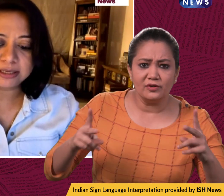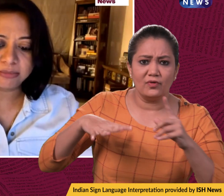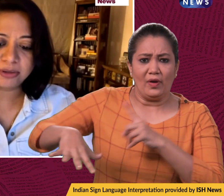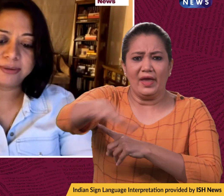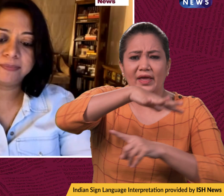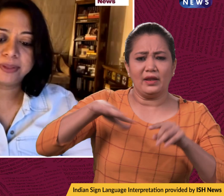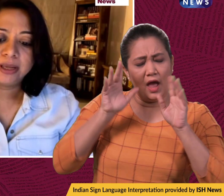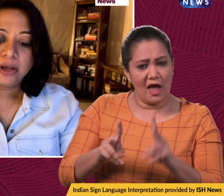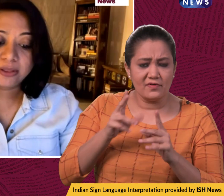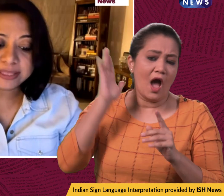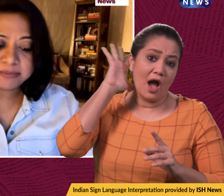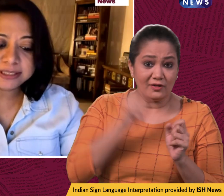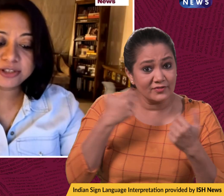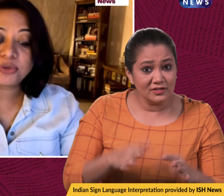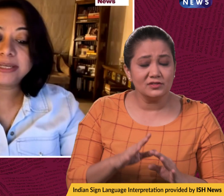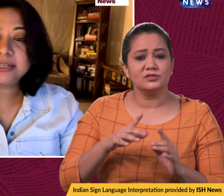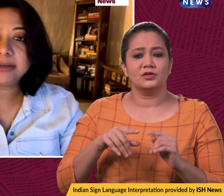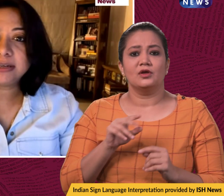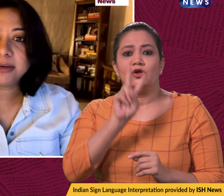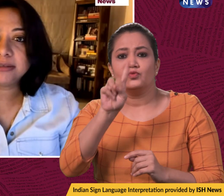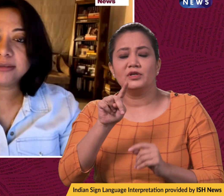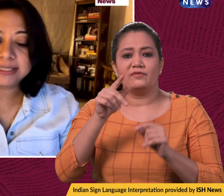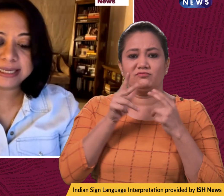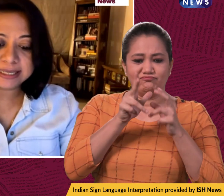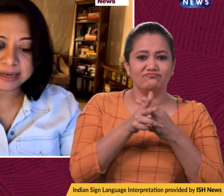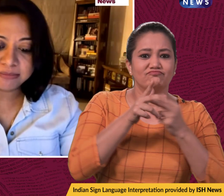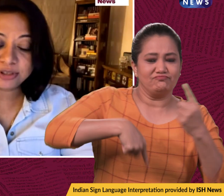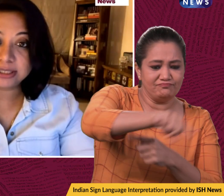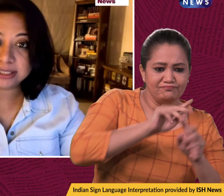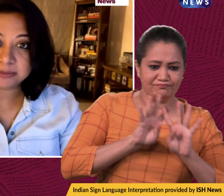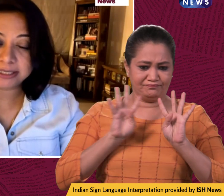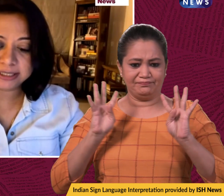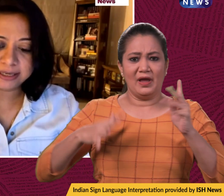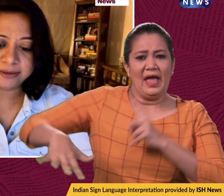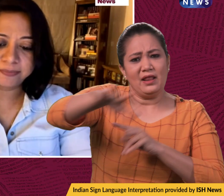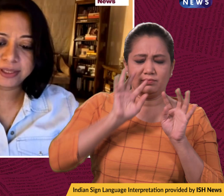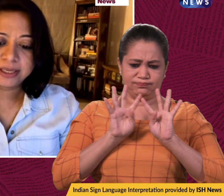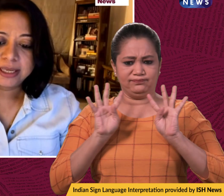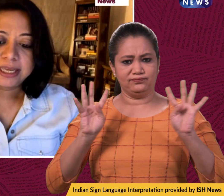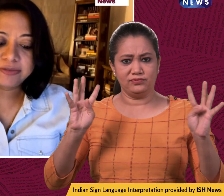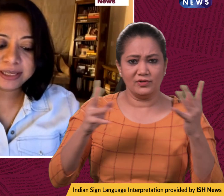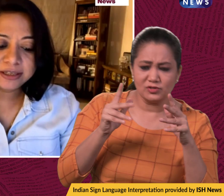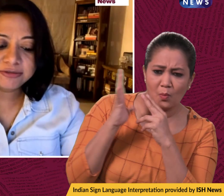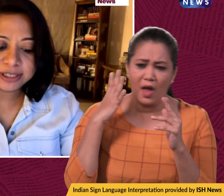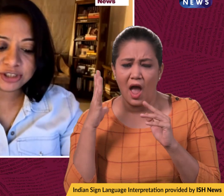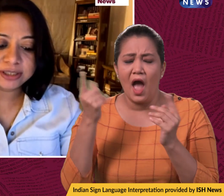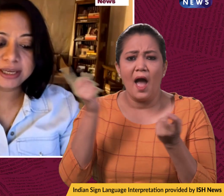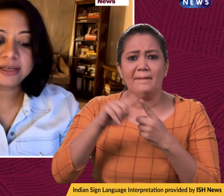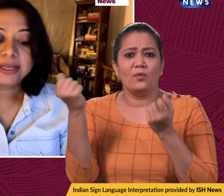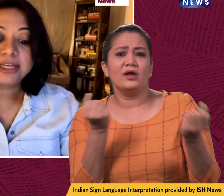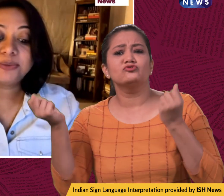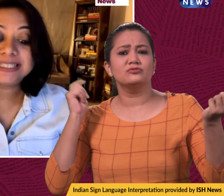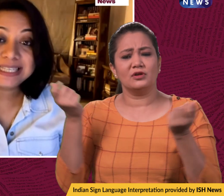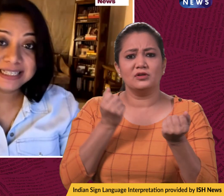Oting in Mon. On that basis, 21 commandos laid an ambush in the suspected area. A vehicle reached